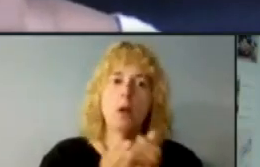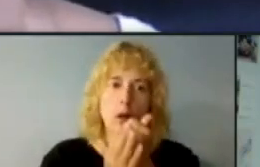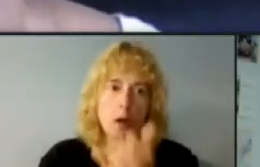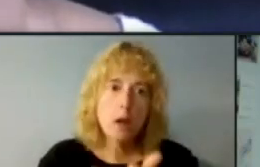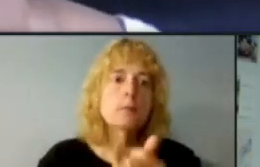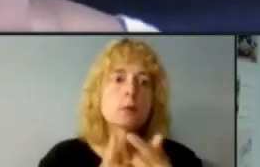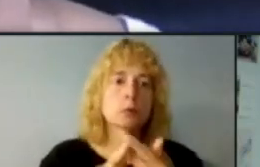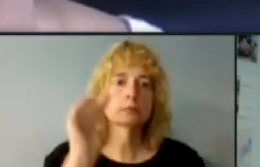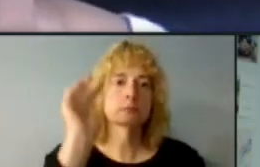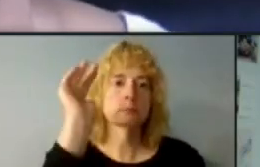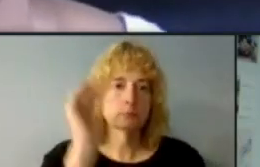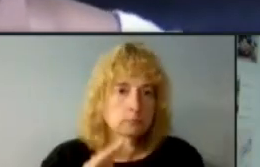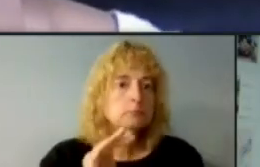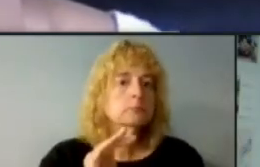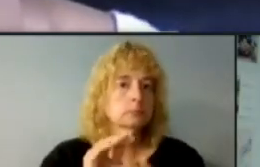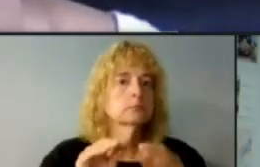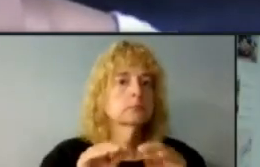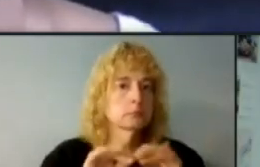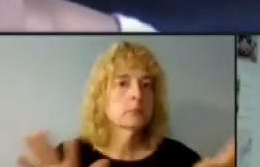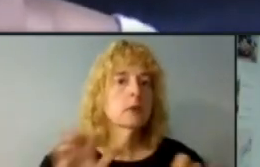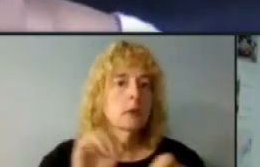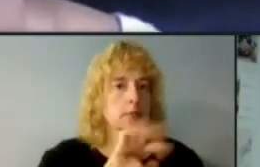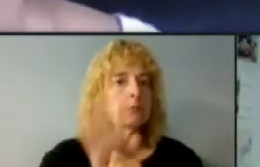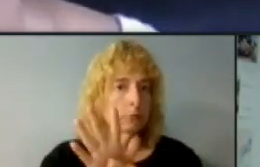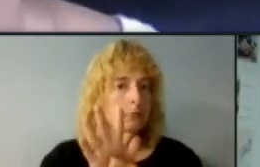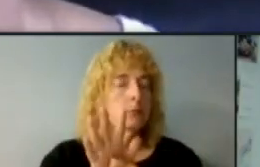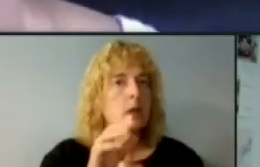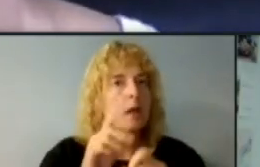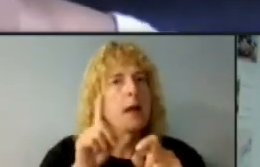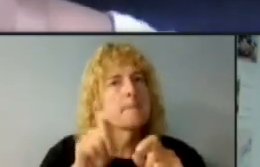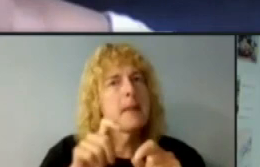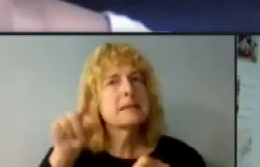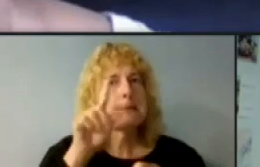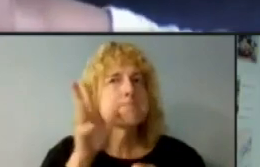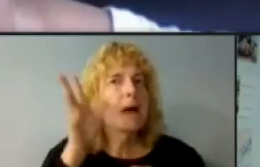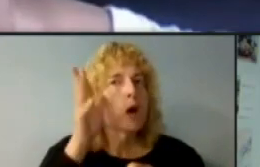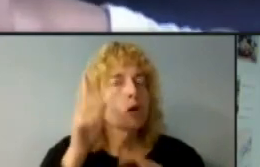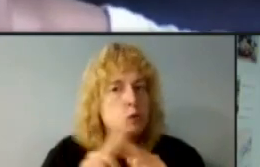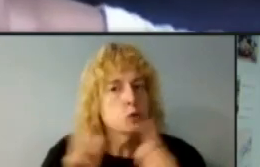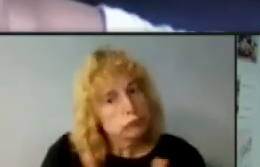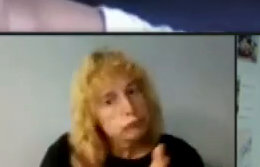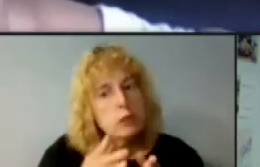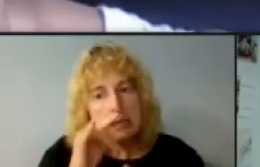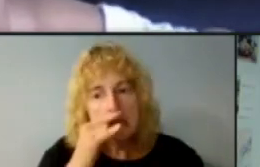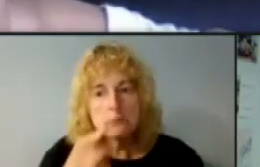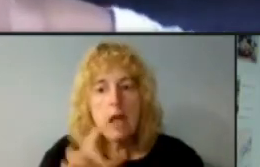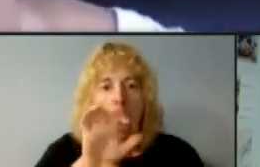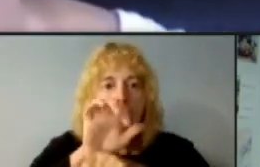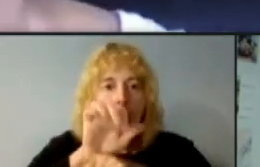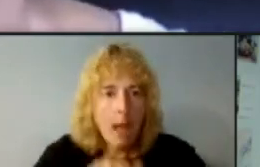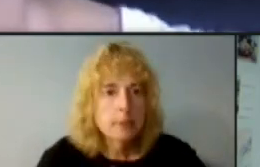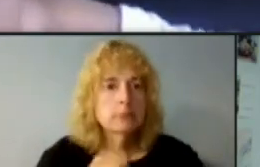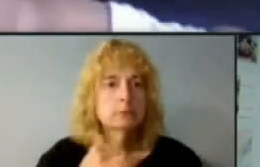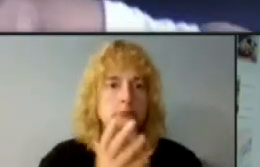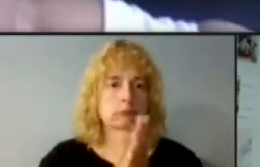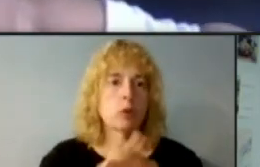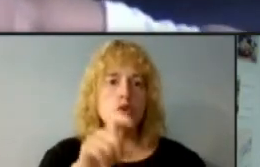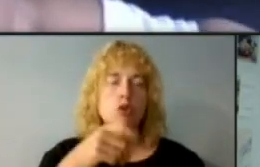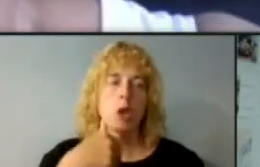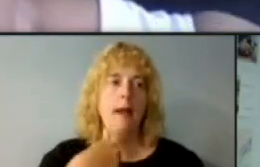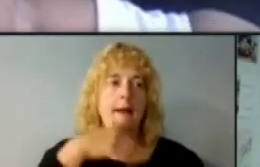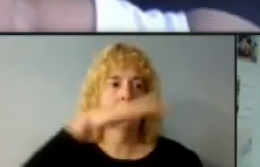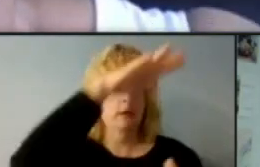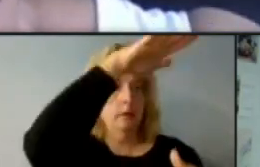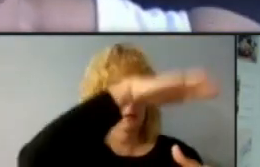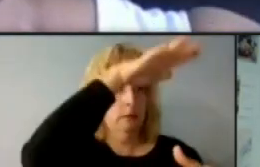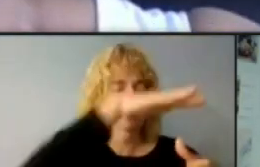parents can encourage their kids to just get in the habit of doing that. And there should be sanitizer in the classrooms where they can do that sort of thing. And I think